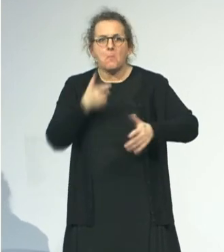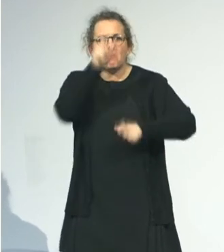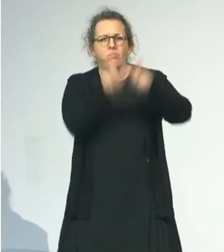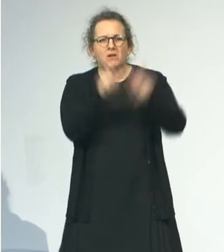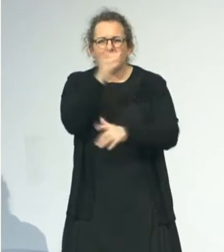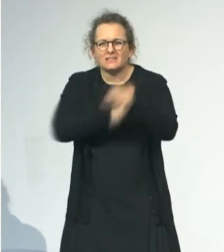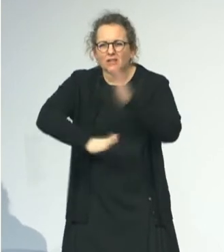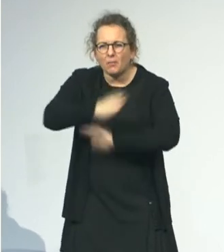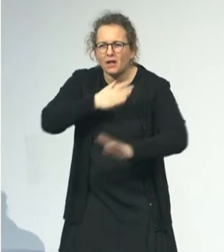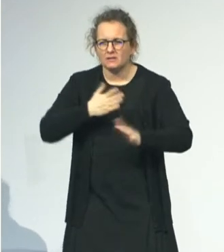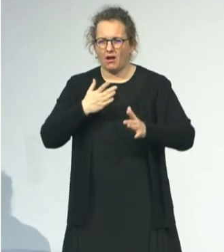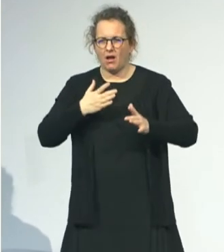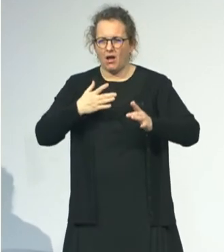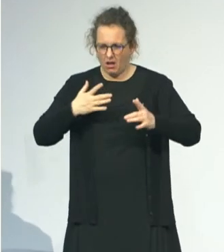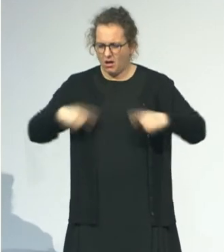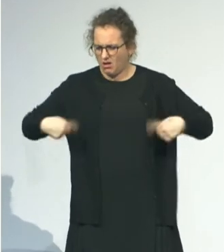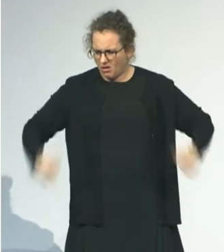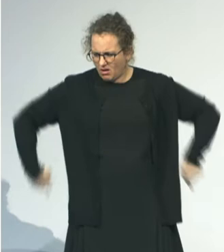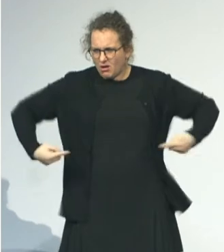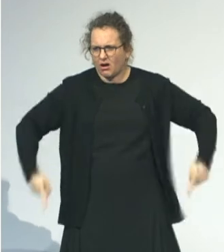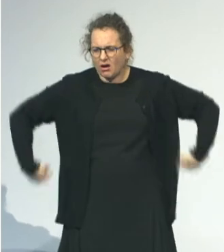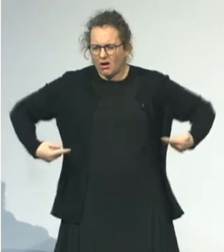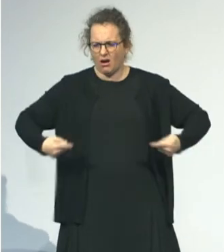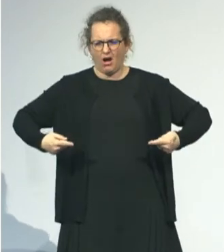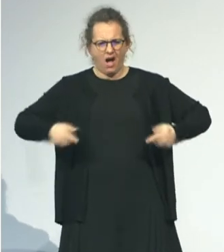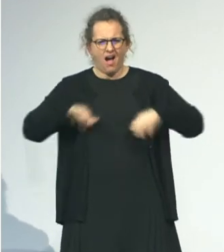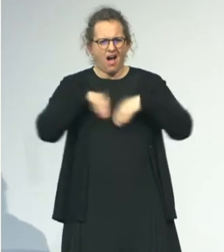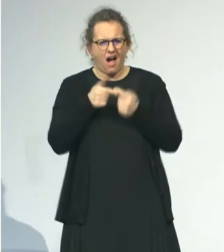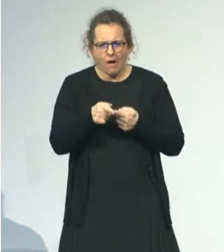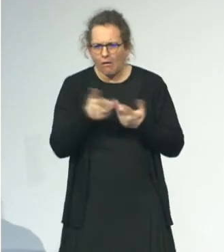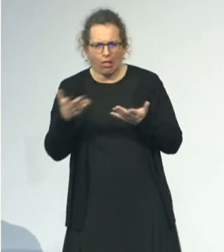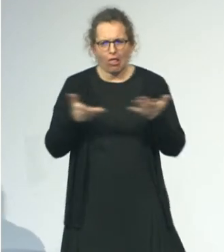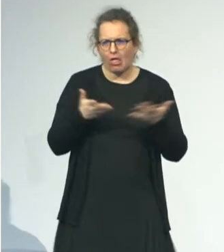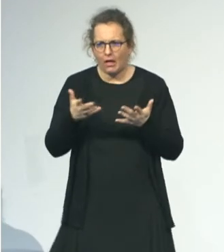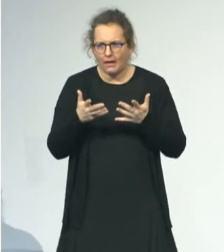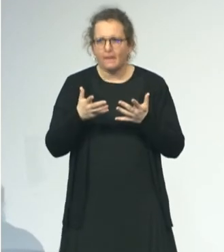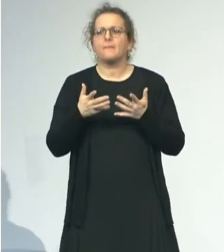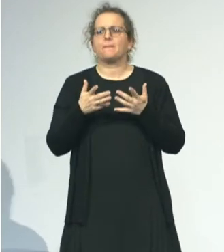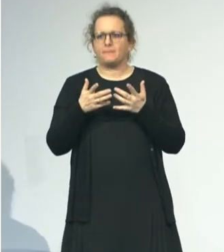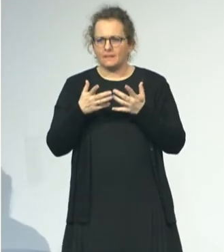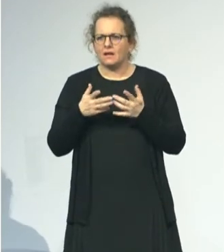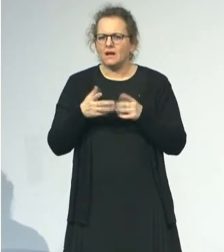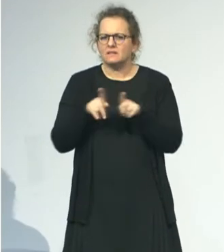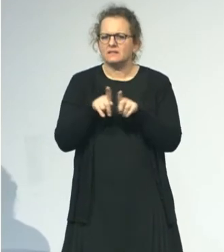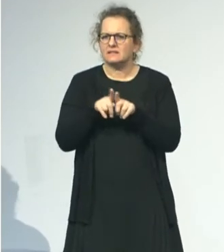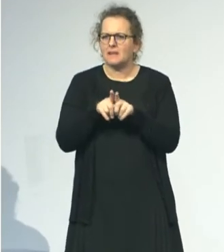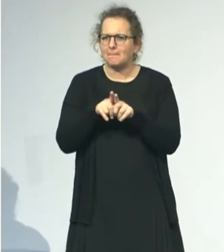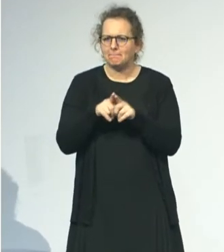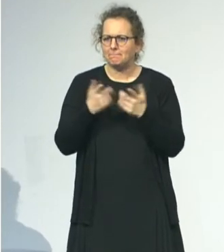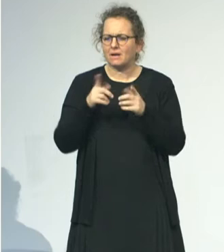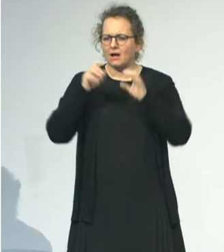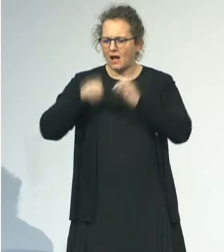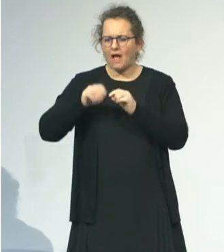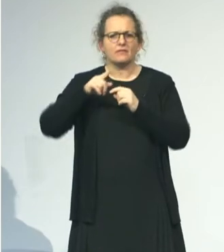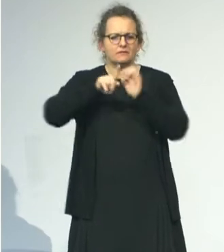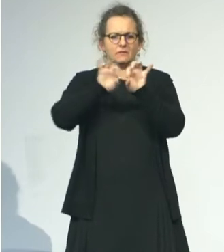he's free. So there were two projects, both dealing with earthquakes, $1 million project, and one